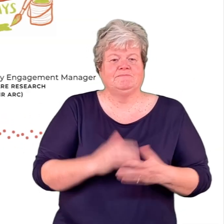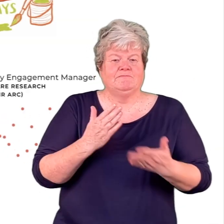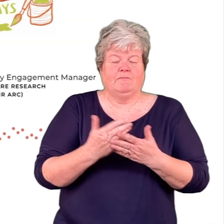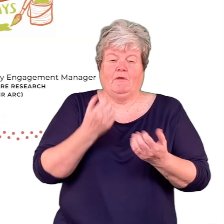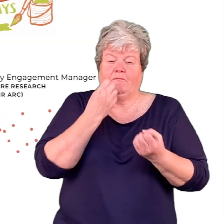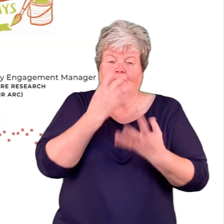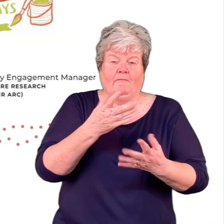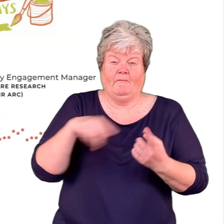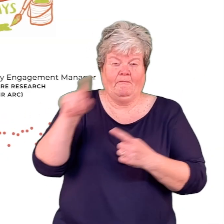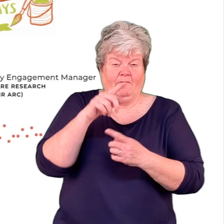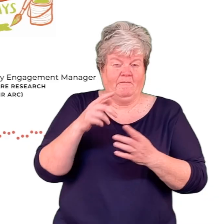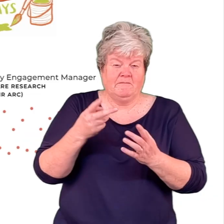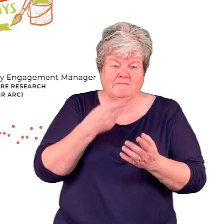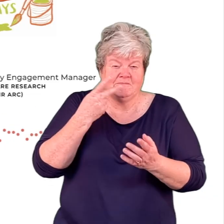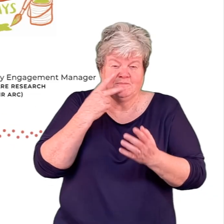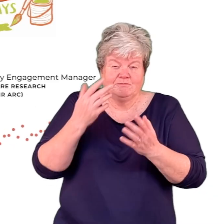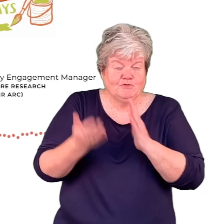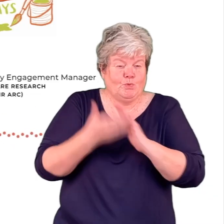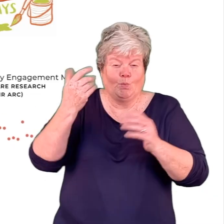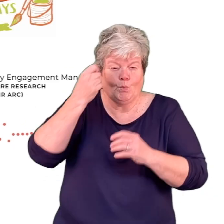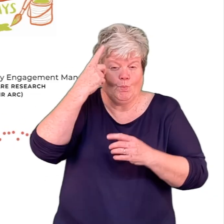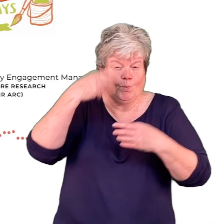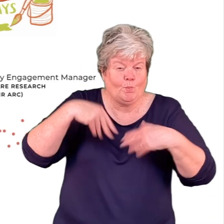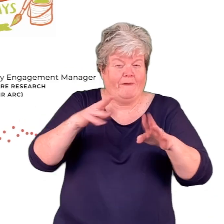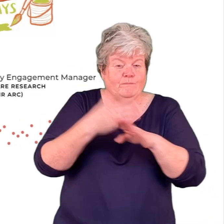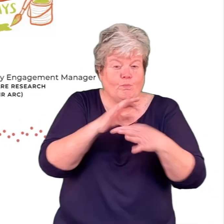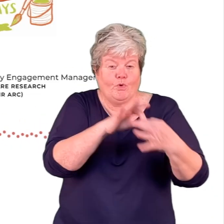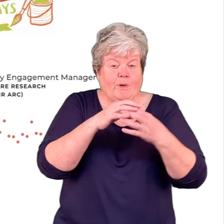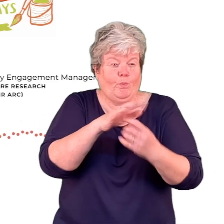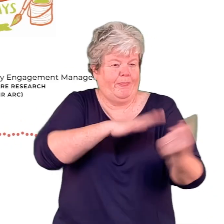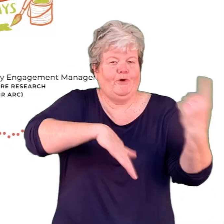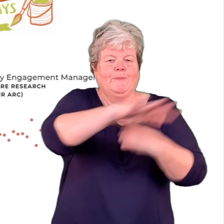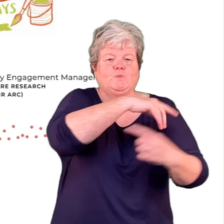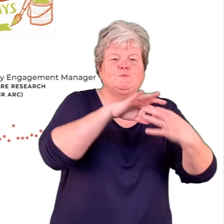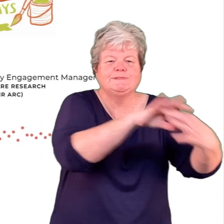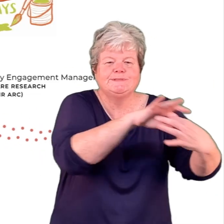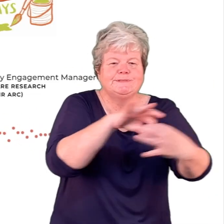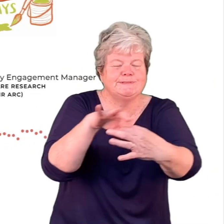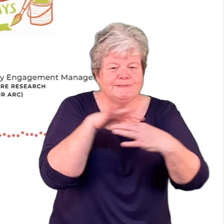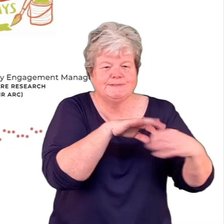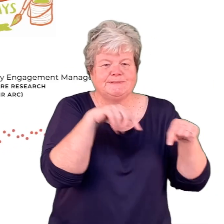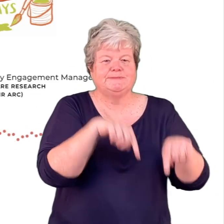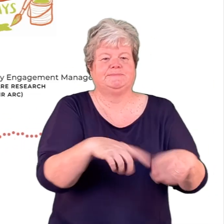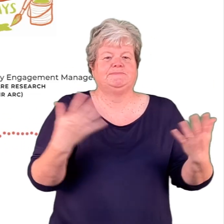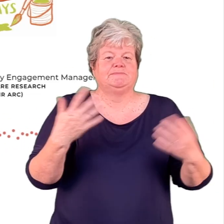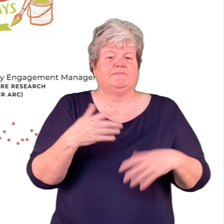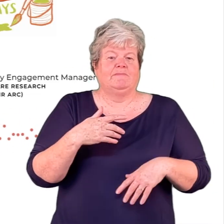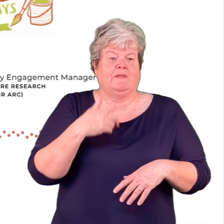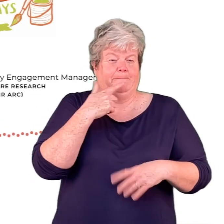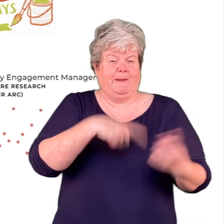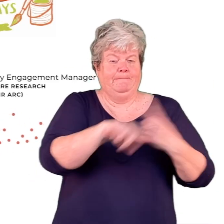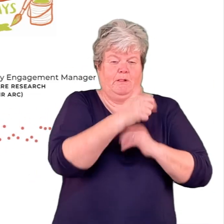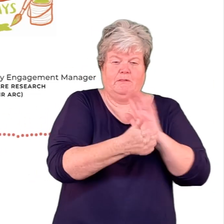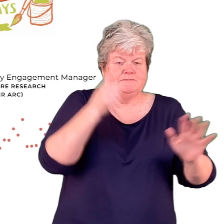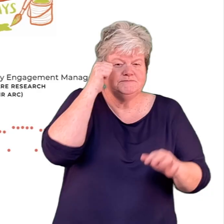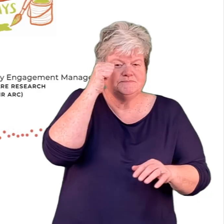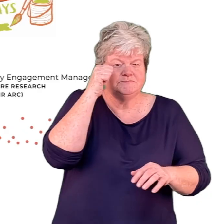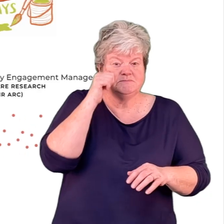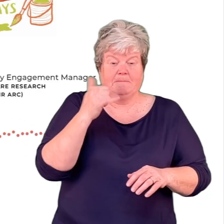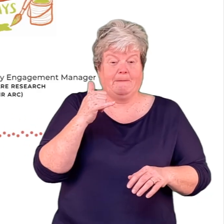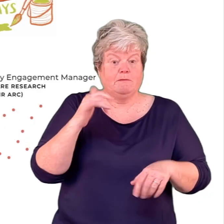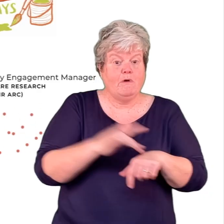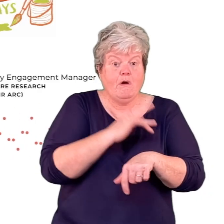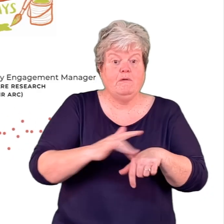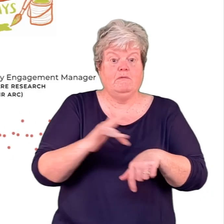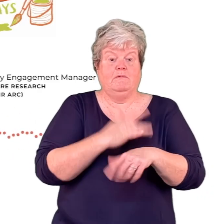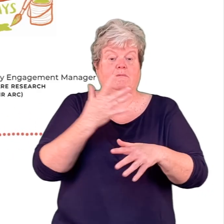really good, innovative ways of doing research which can be co-produced with community organisations and people with lived experience. It might be